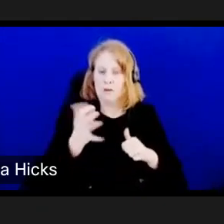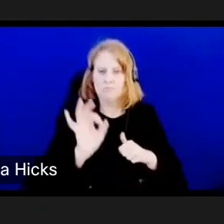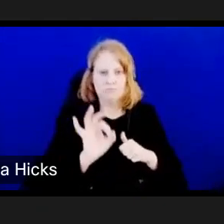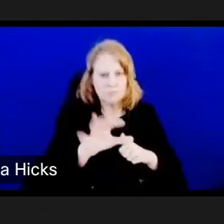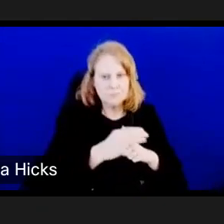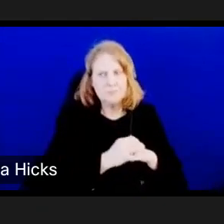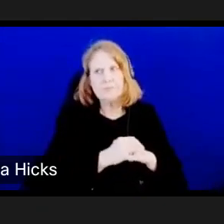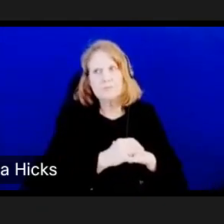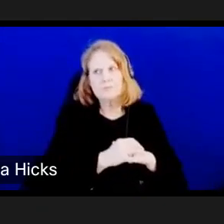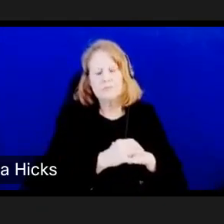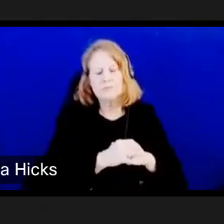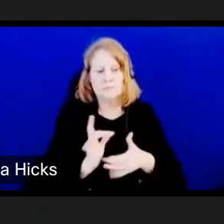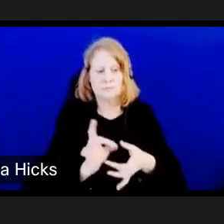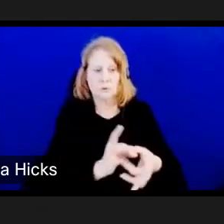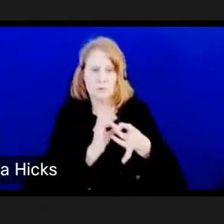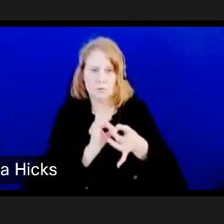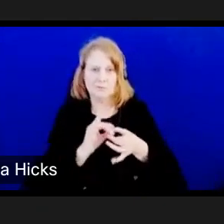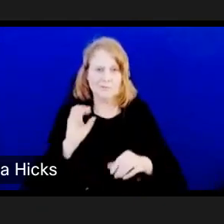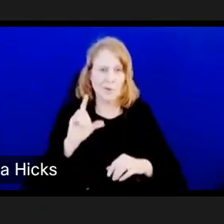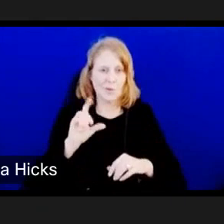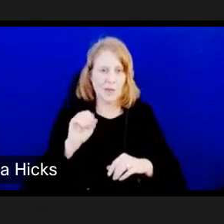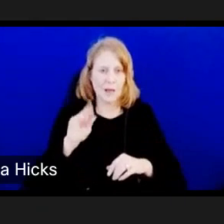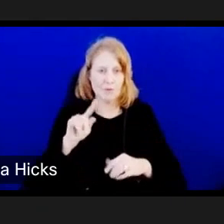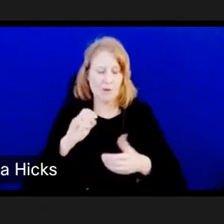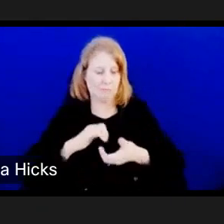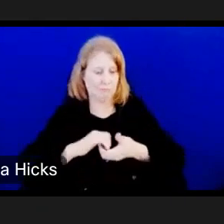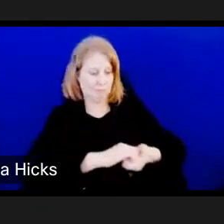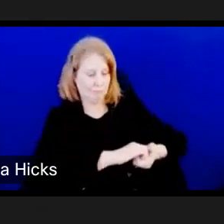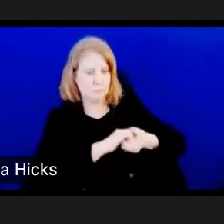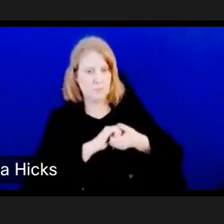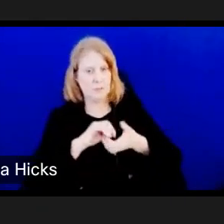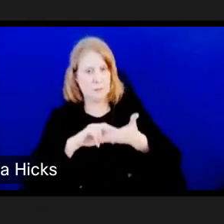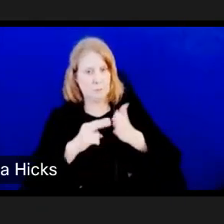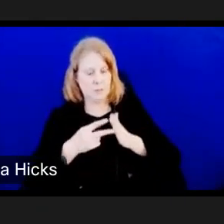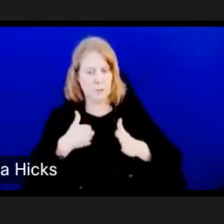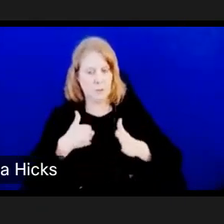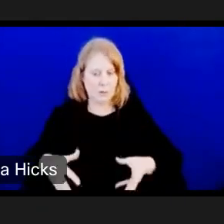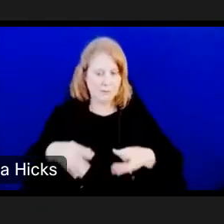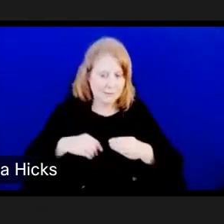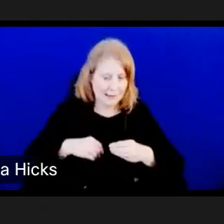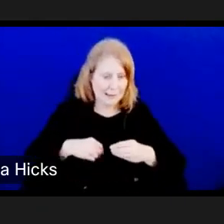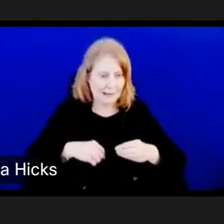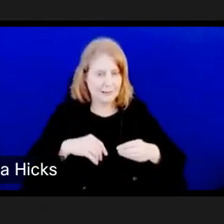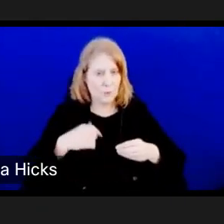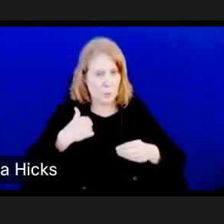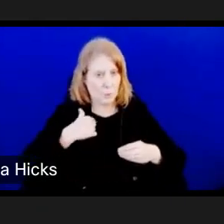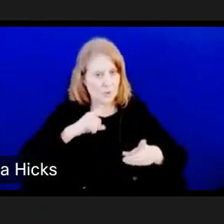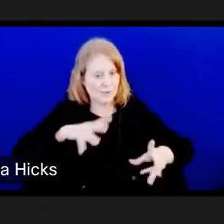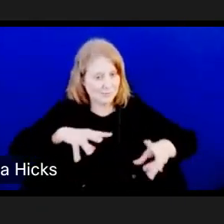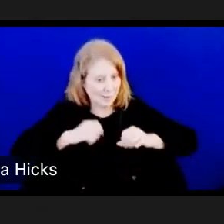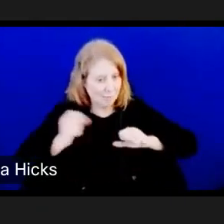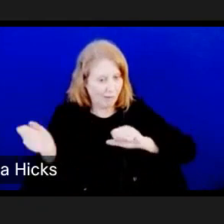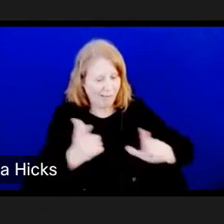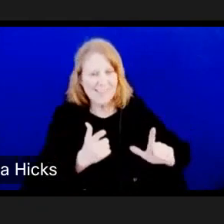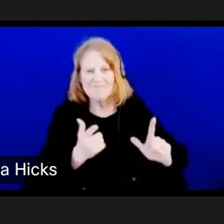collaborate does not necessarily and always mean that we will take and accept the inputs that we receive and actually do what it is that maybe the